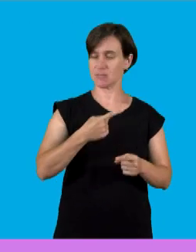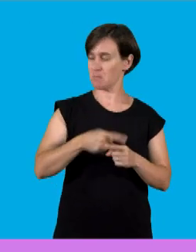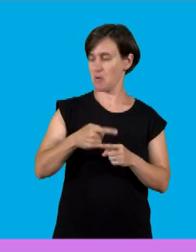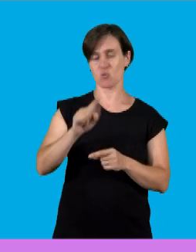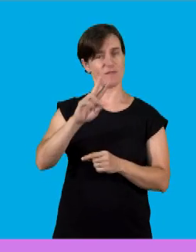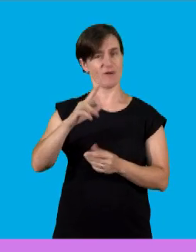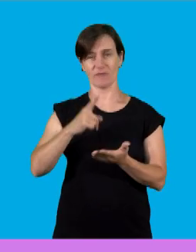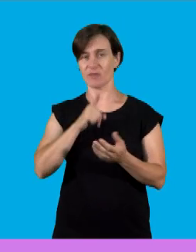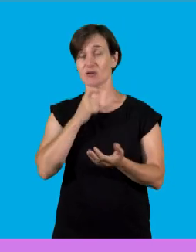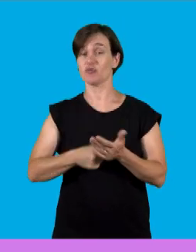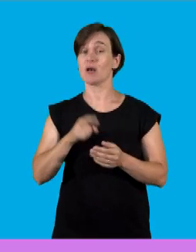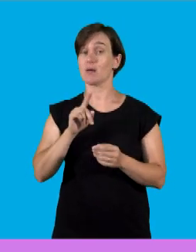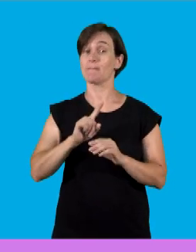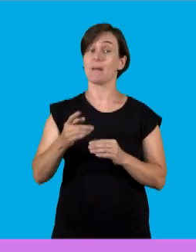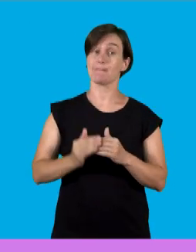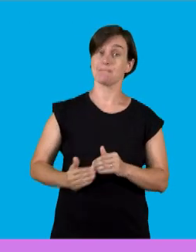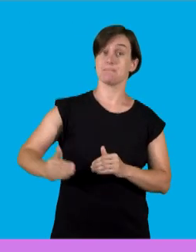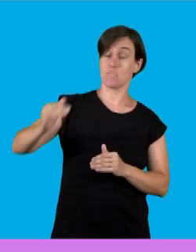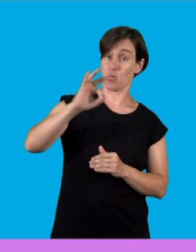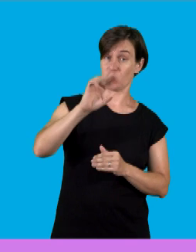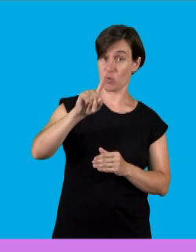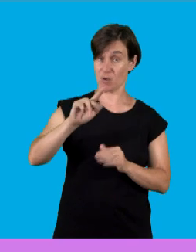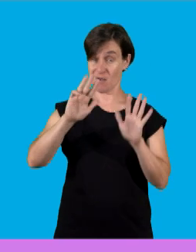per month towards tax, but an amount of